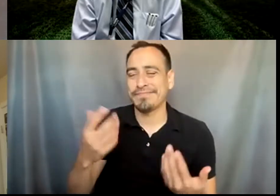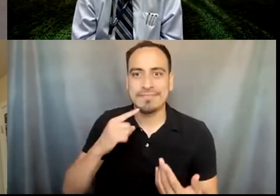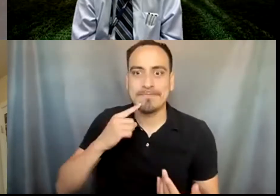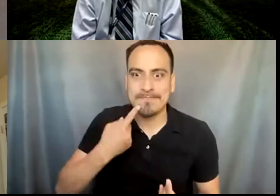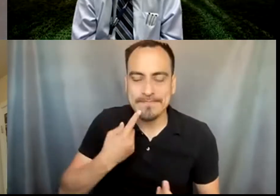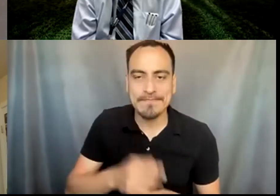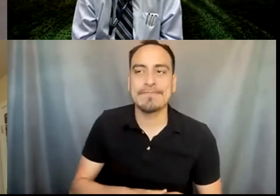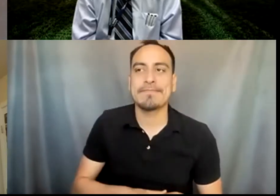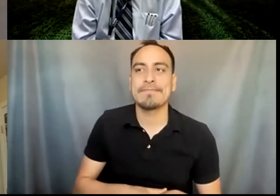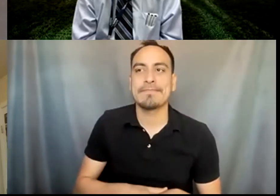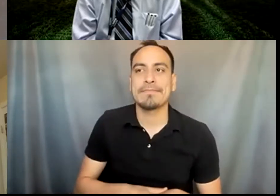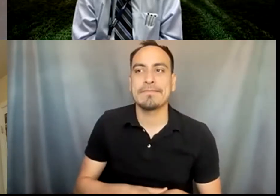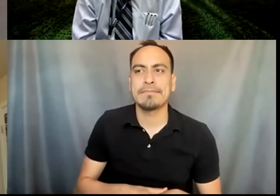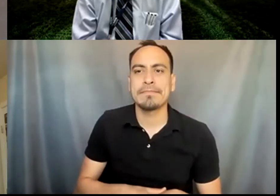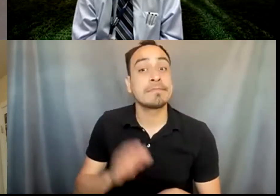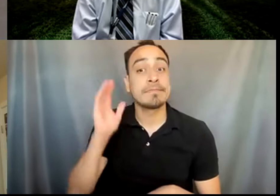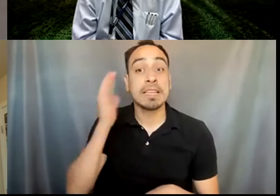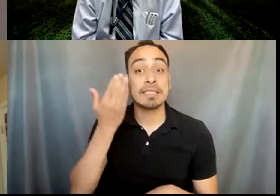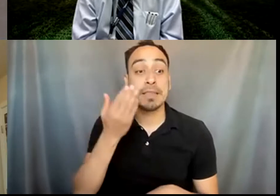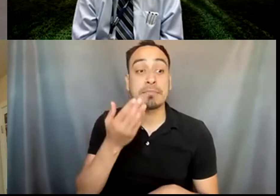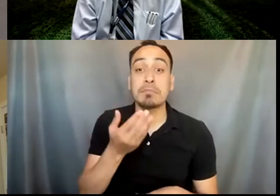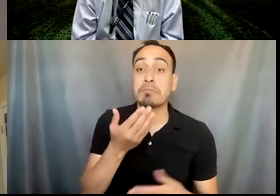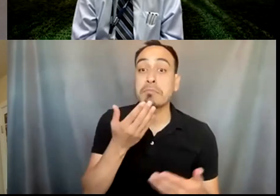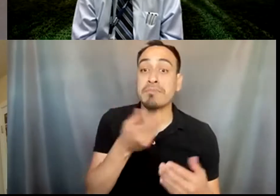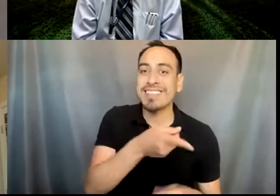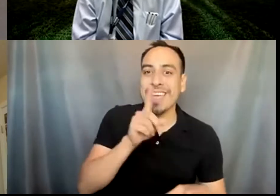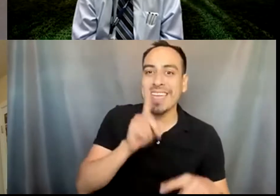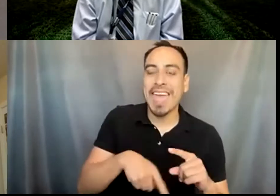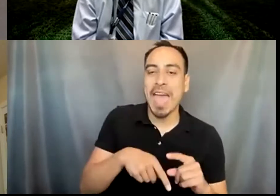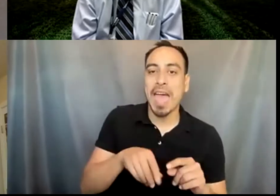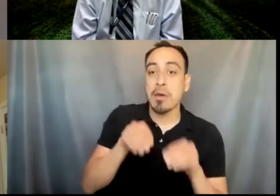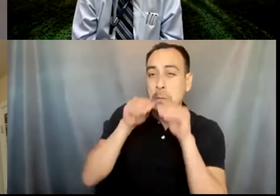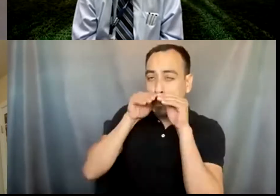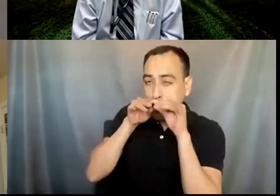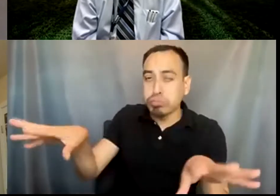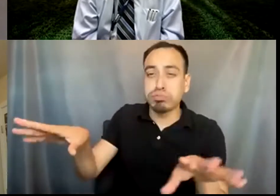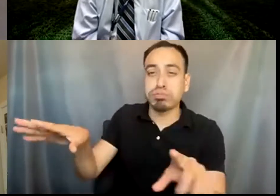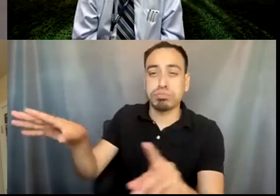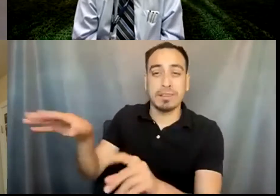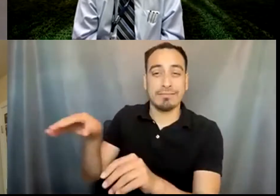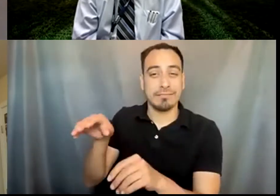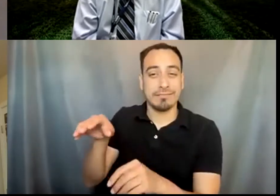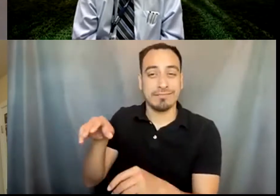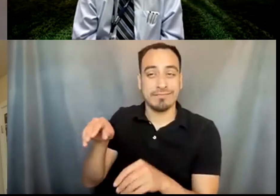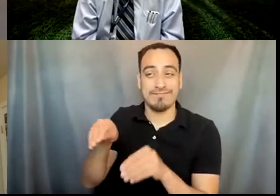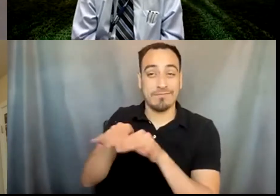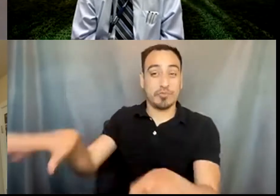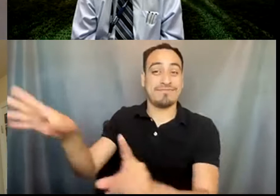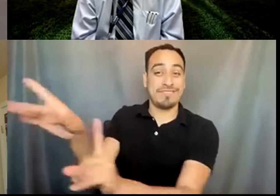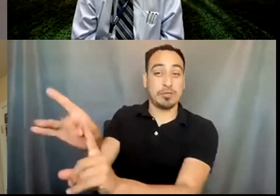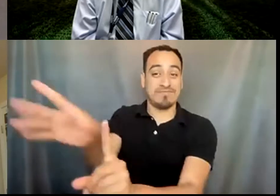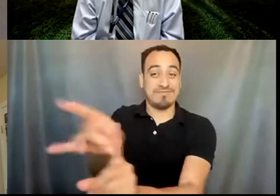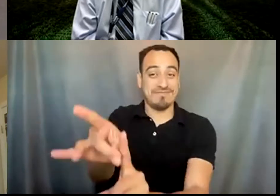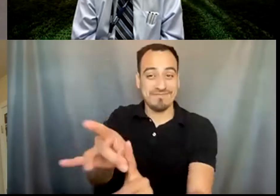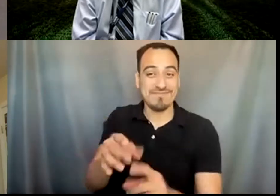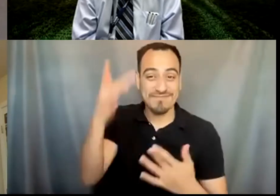which suggests that they can't transmit as effectively if they can transmit at all. I think there was a study in a nursing home that said